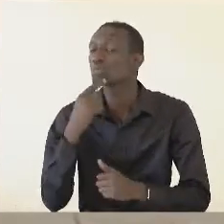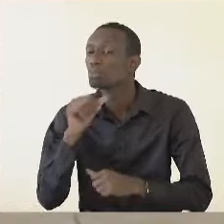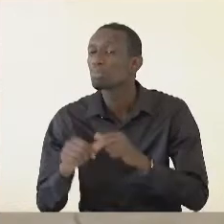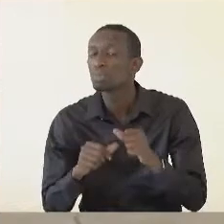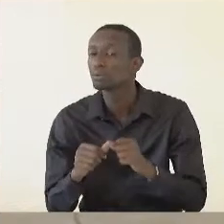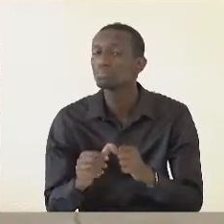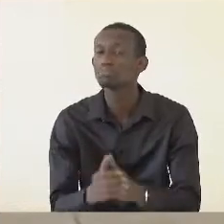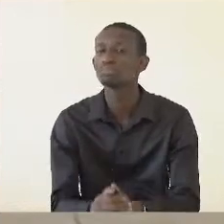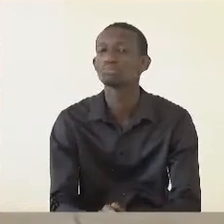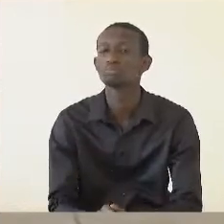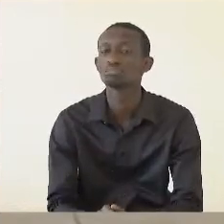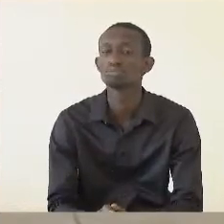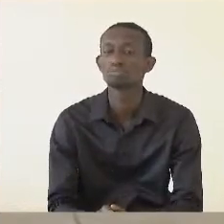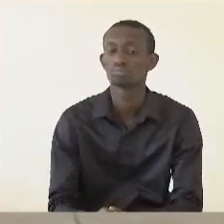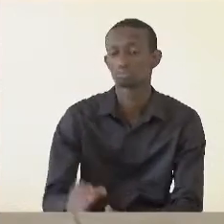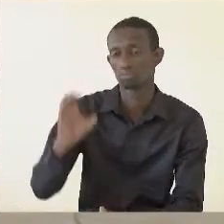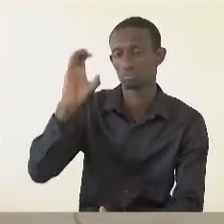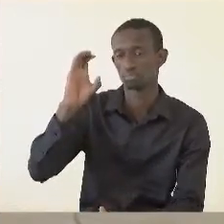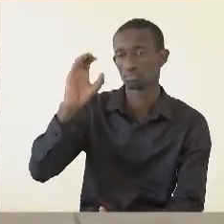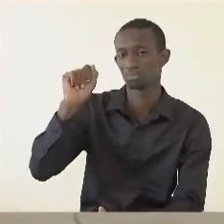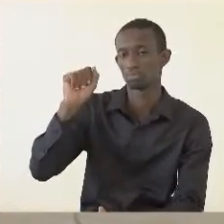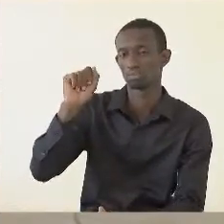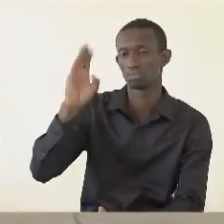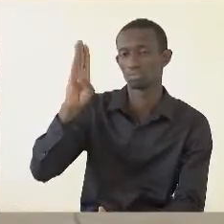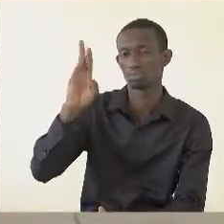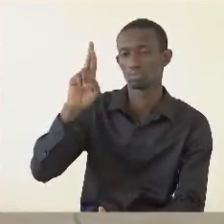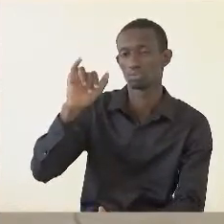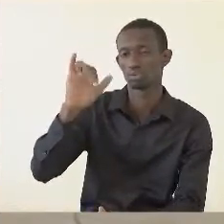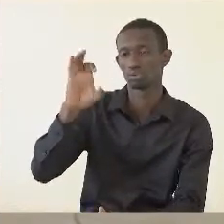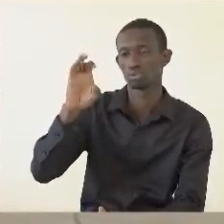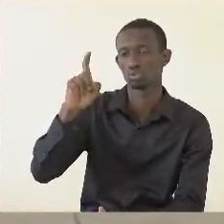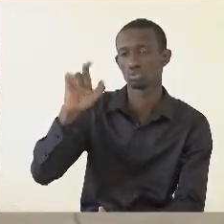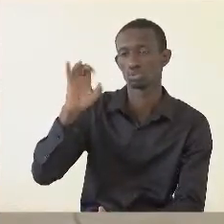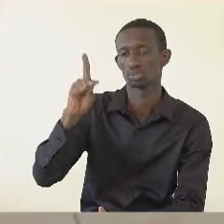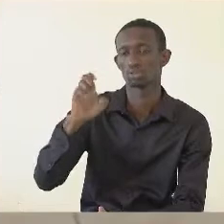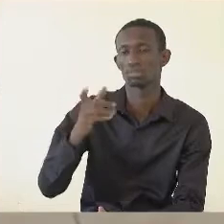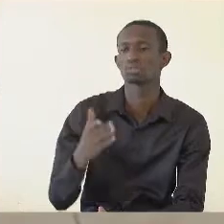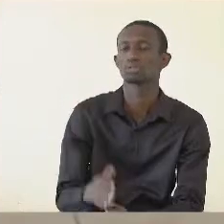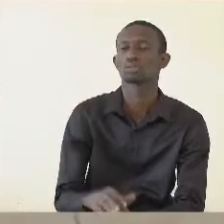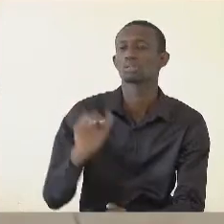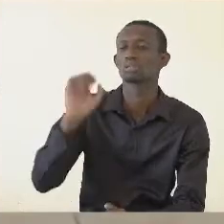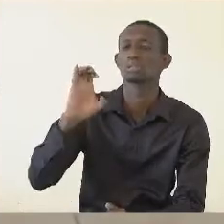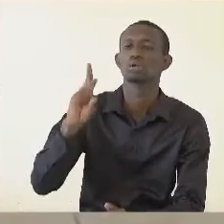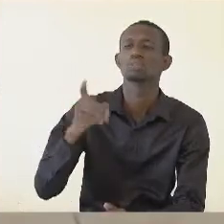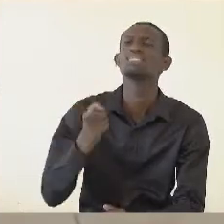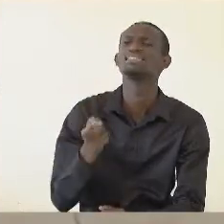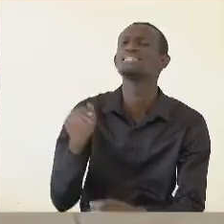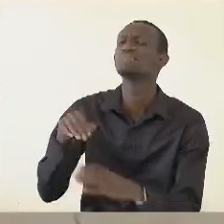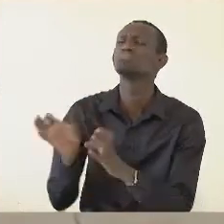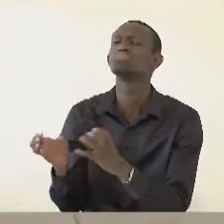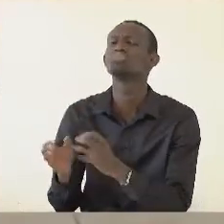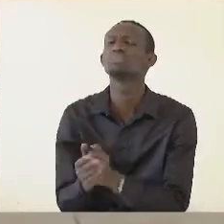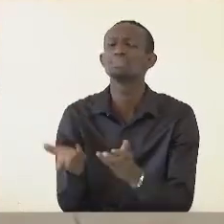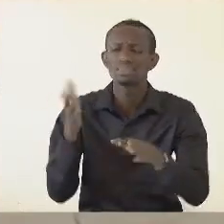about the carboxylic acids that contain a carboxylic group that is attached on